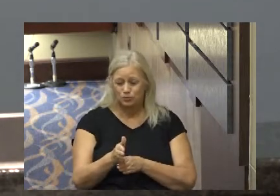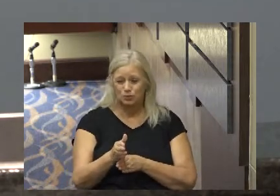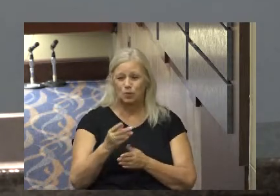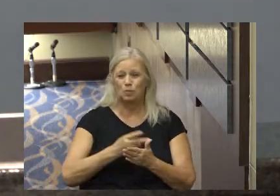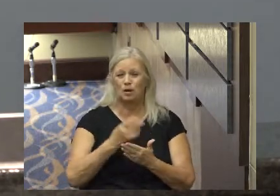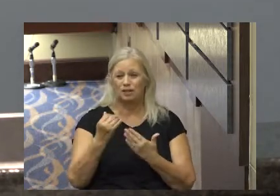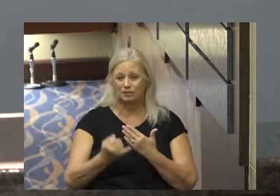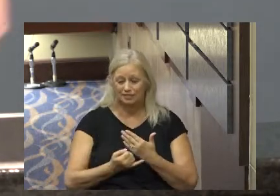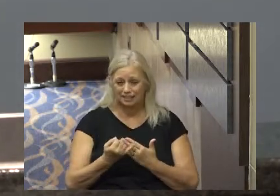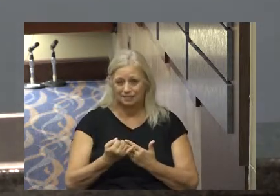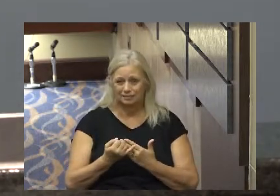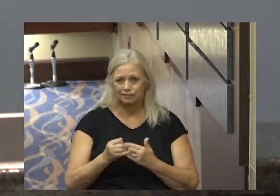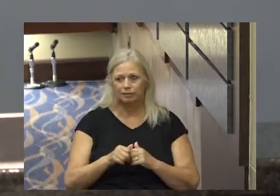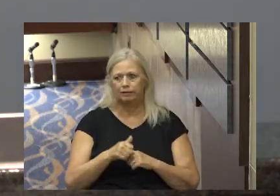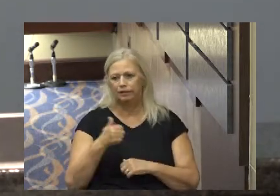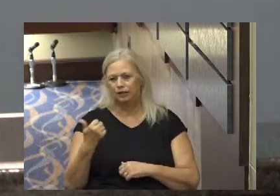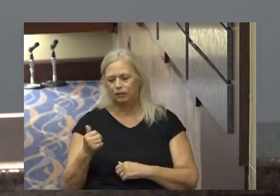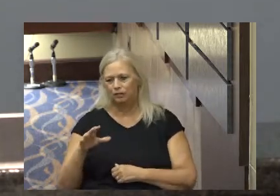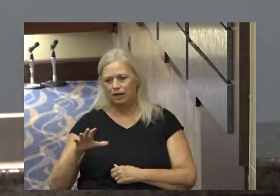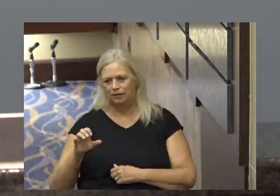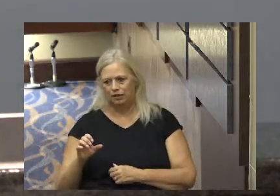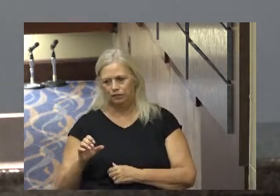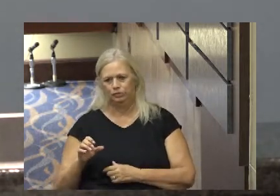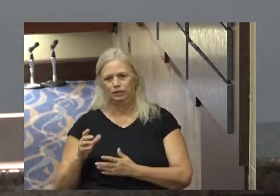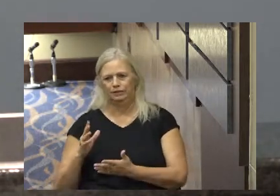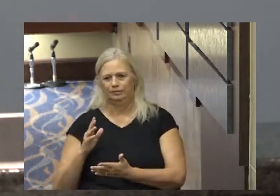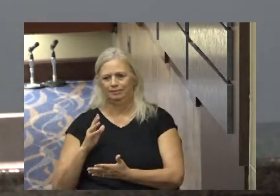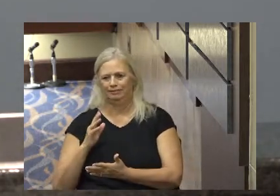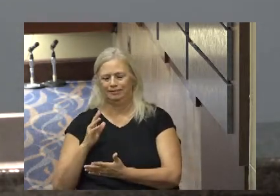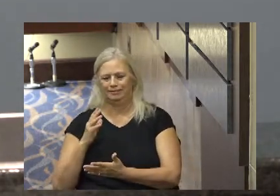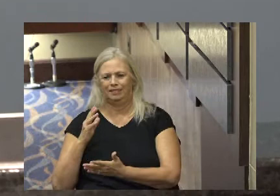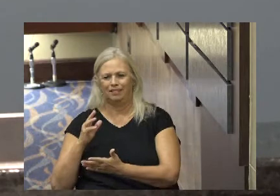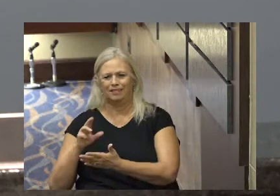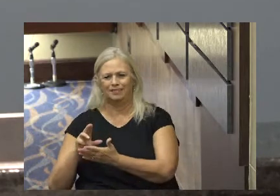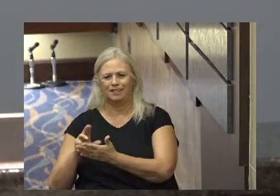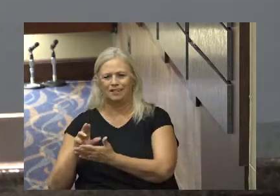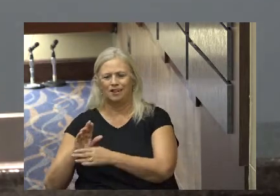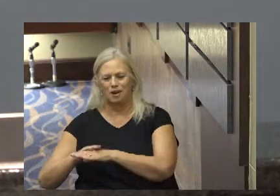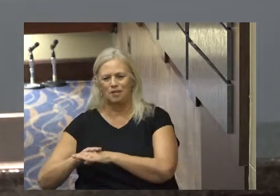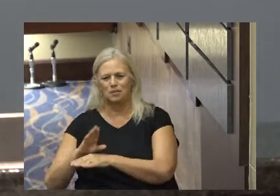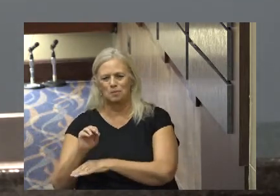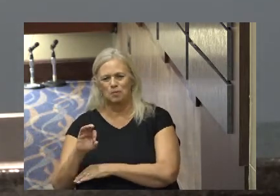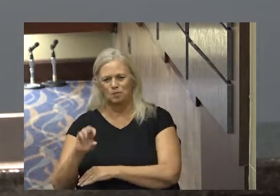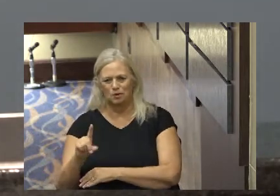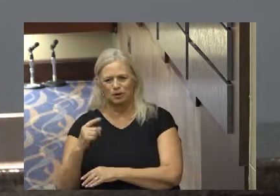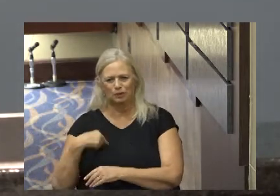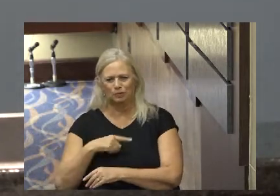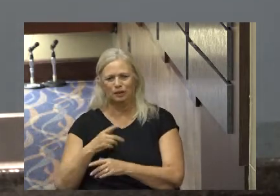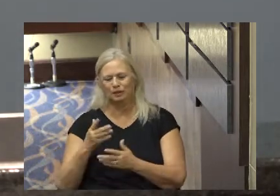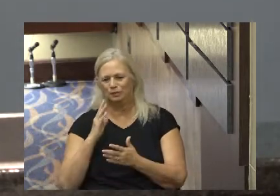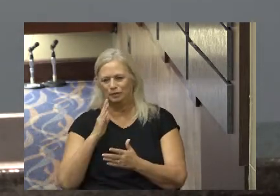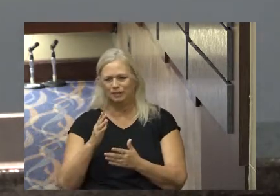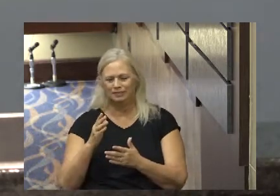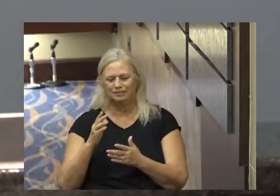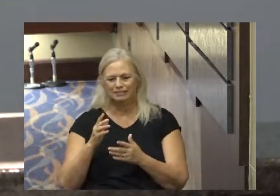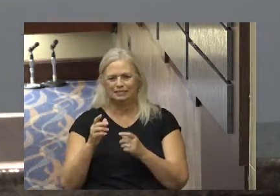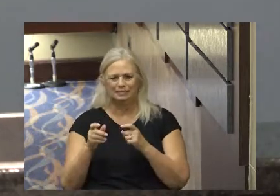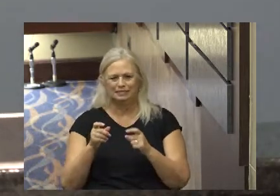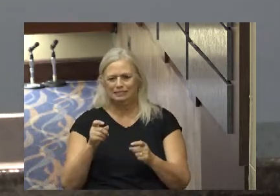another 500 on the board that we're all wanting to tackle. But you've somehow kept us organized